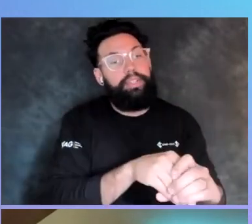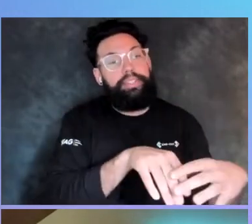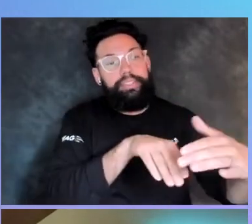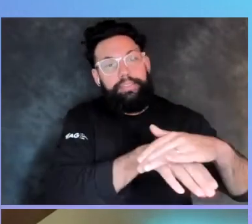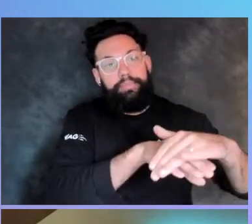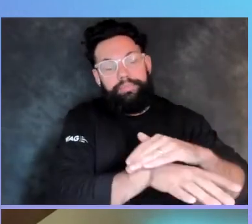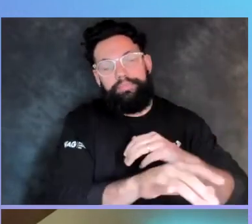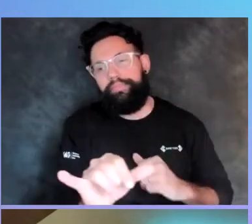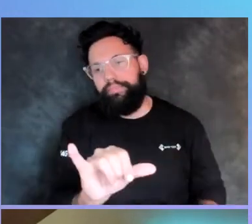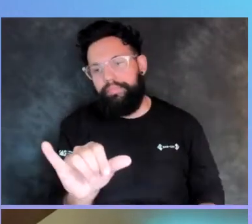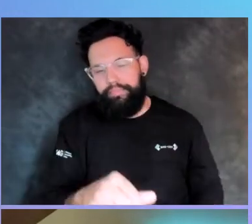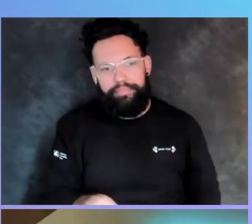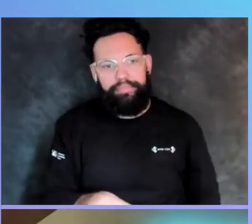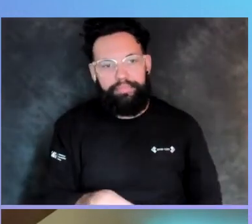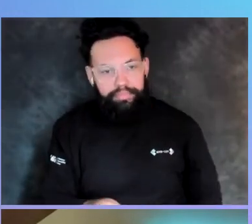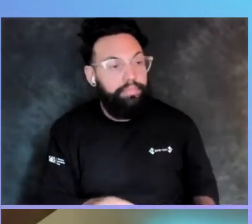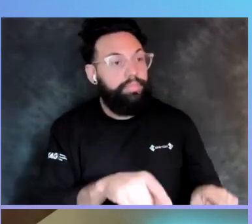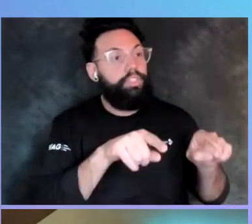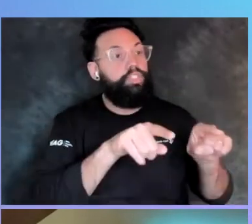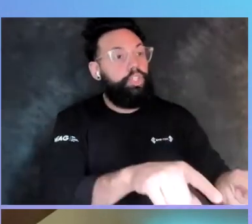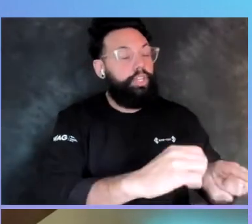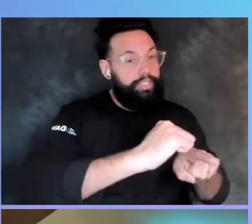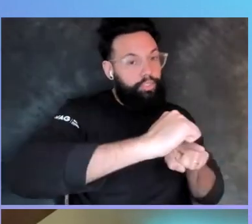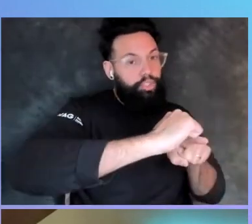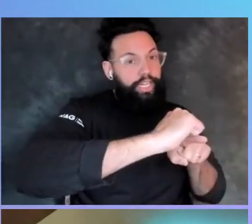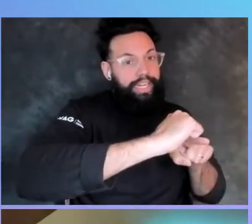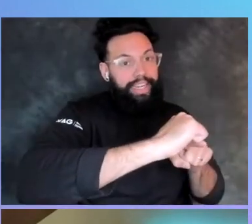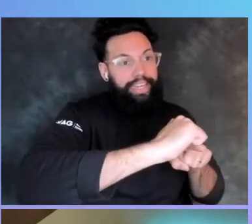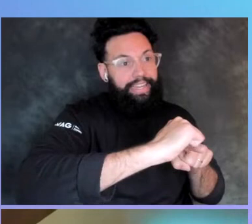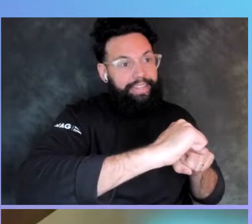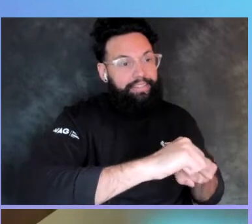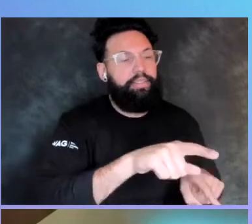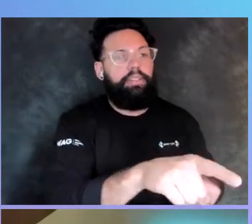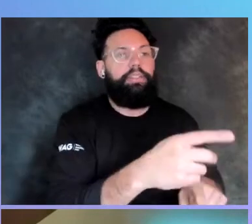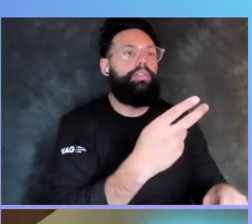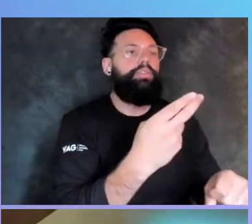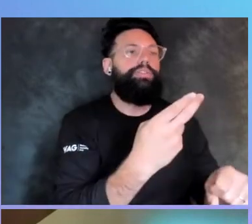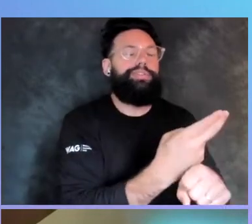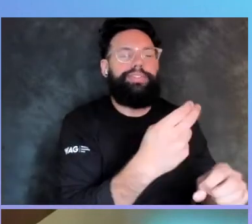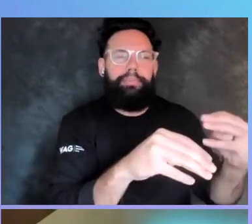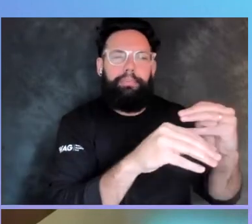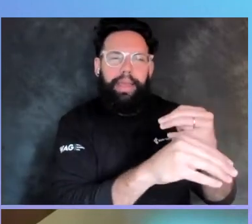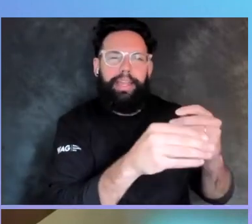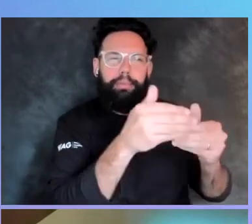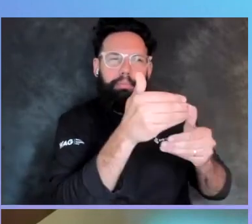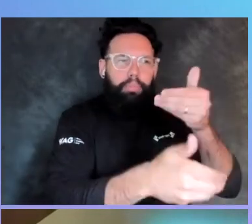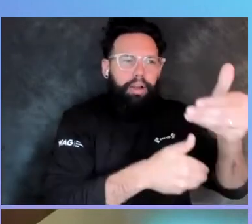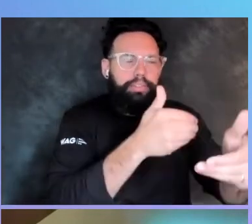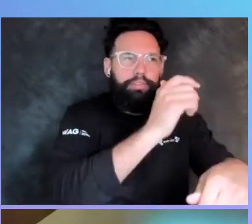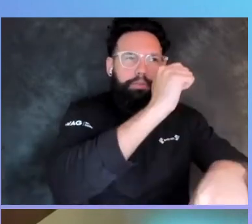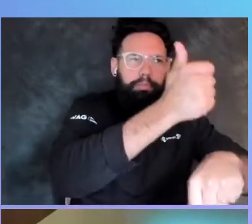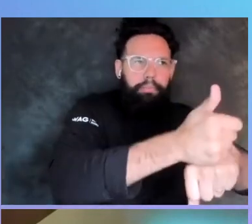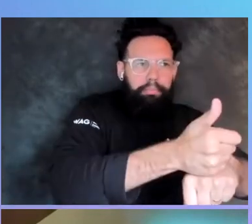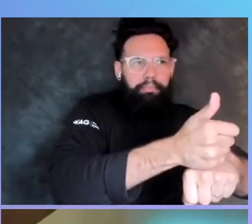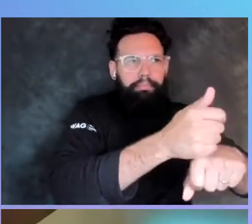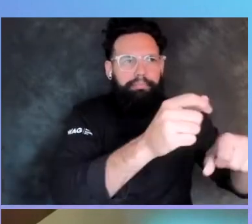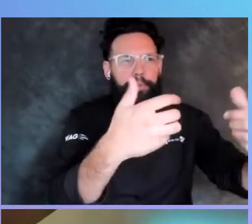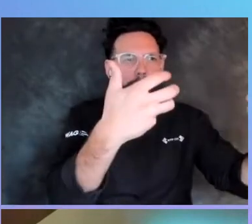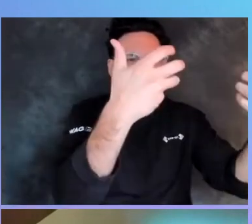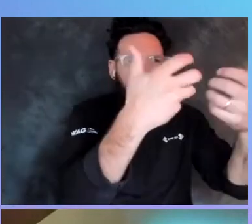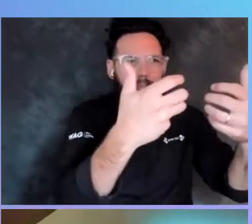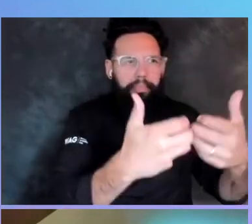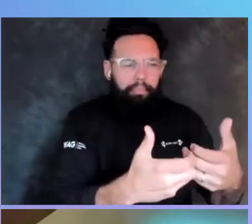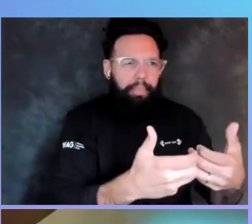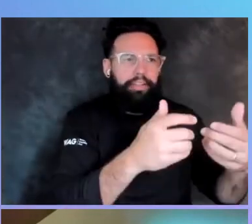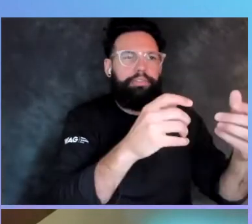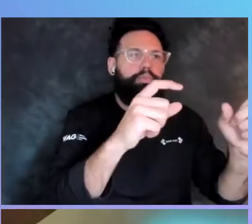training process, the model uses statistical techniques that group words together based on the context and the frequency in which certain pieces of text are